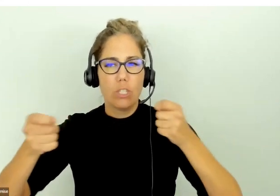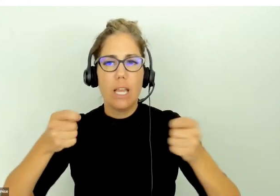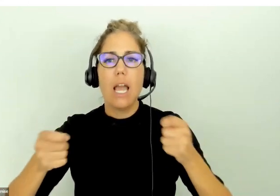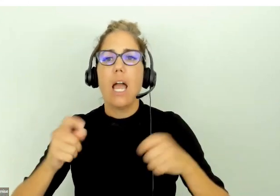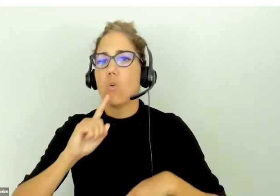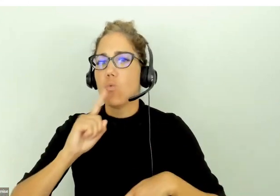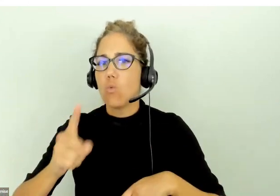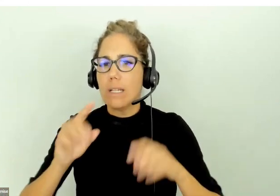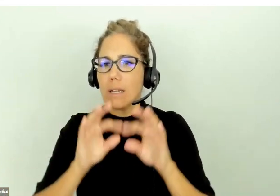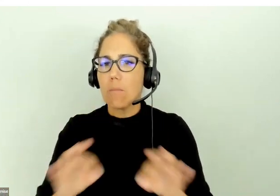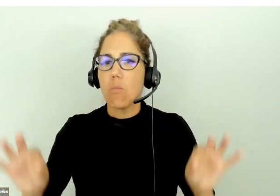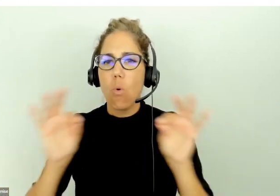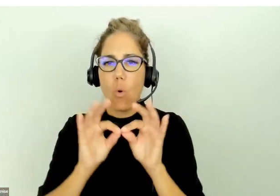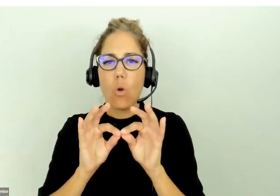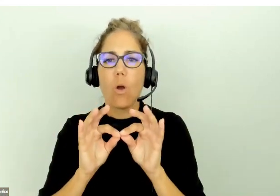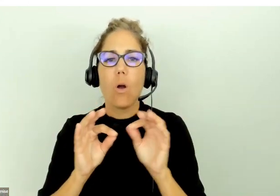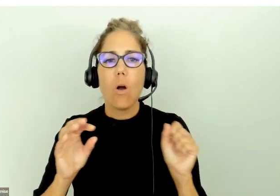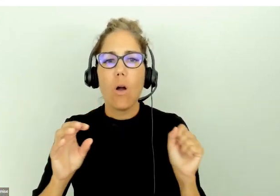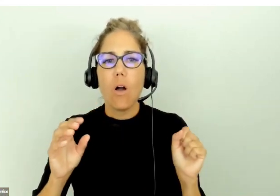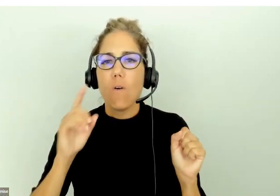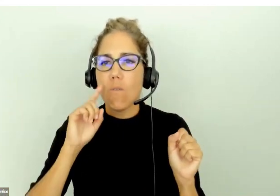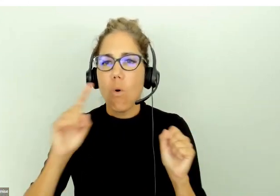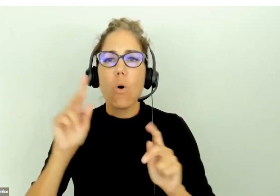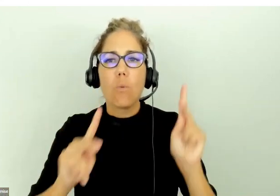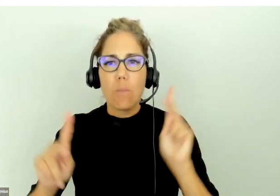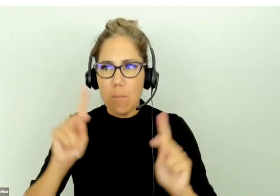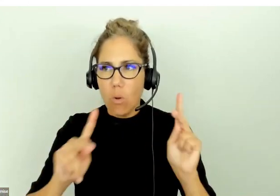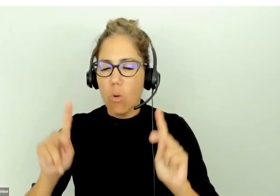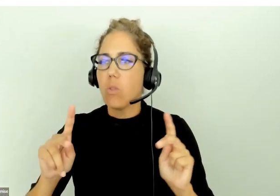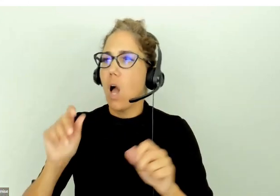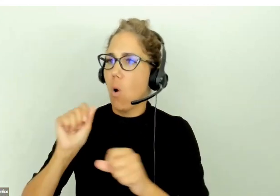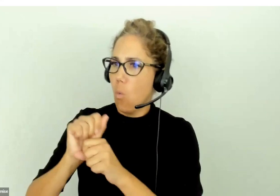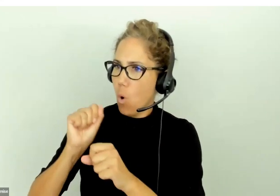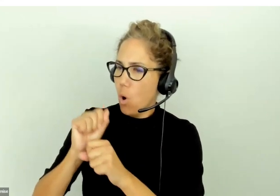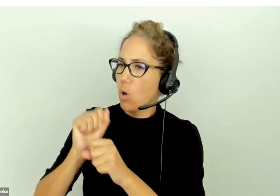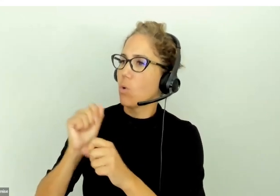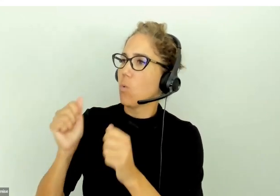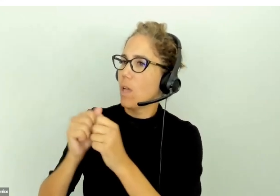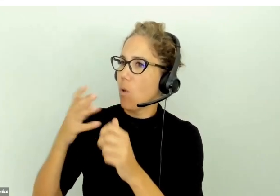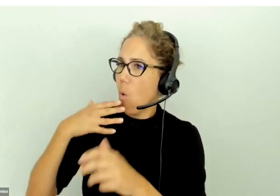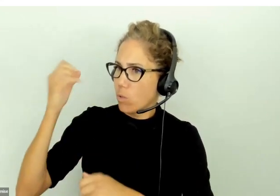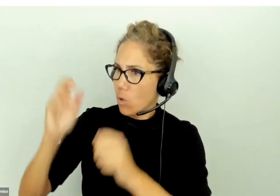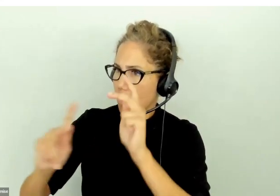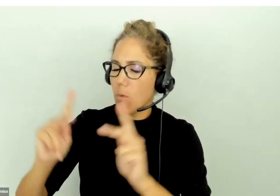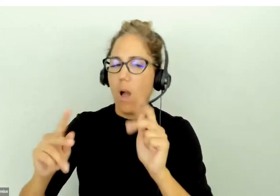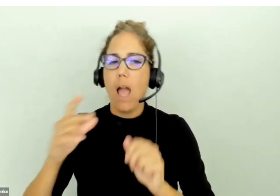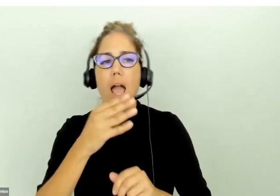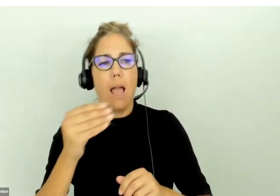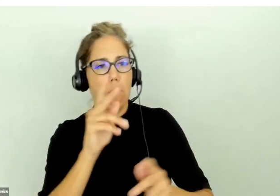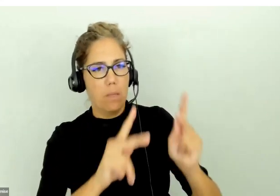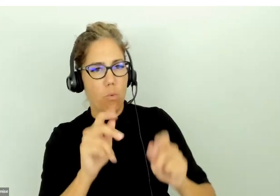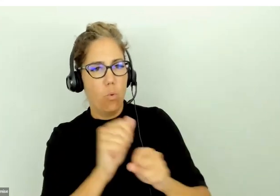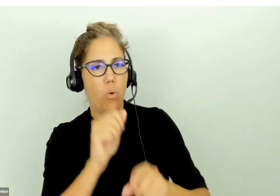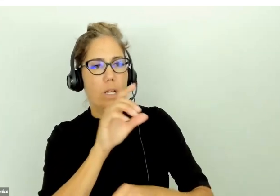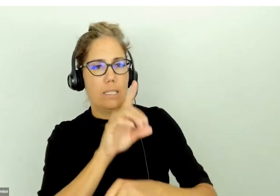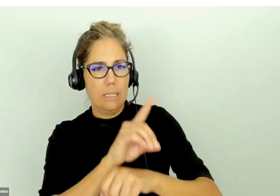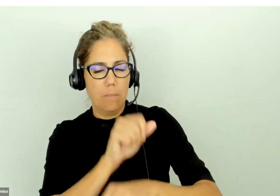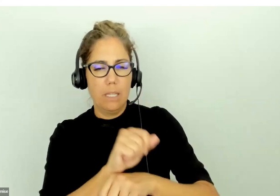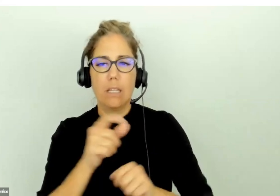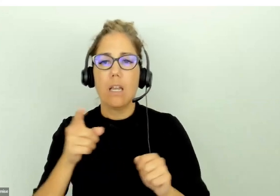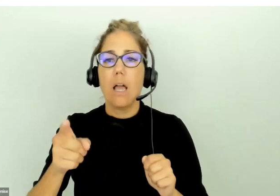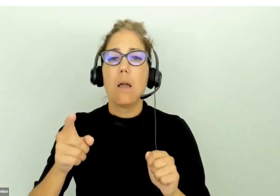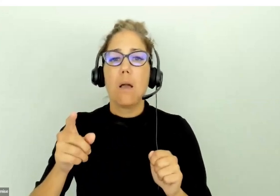importance to people who work with older people and people with disabilities. I suspect that many people who